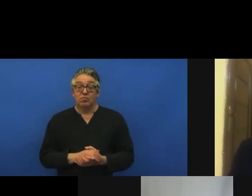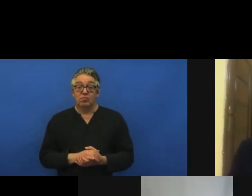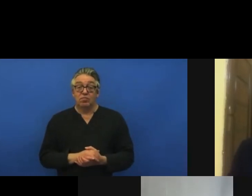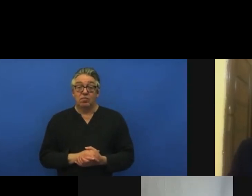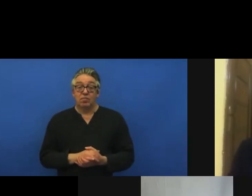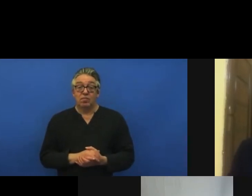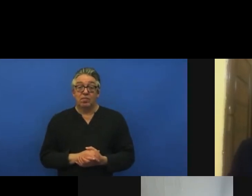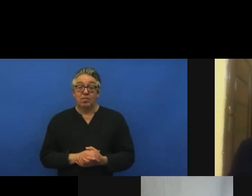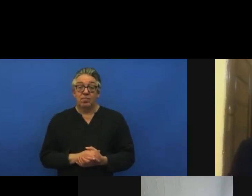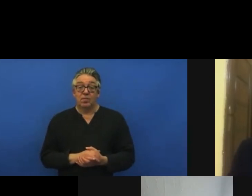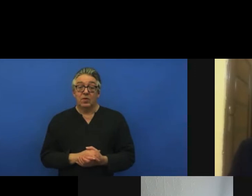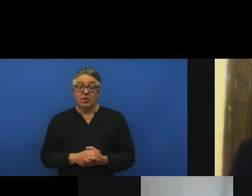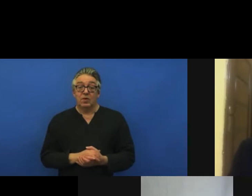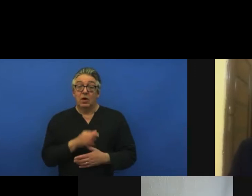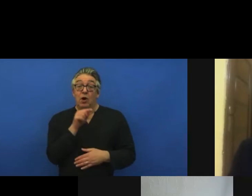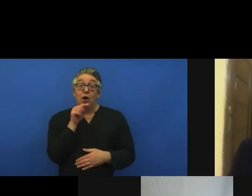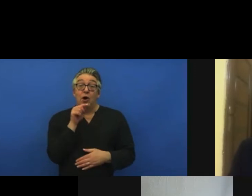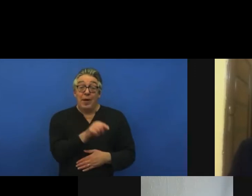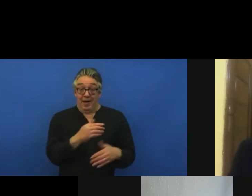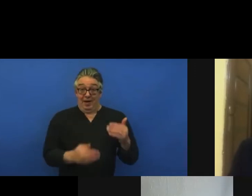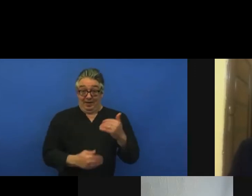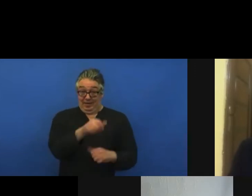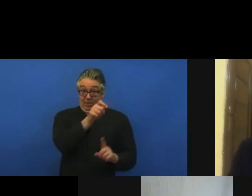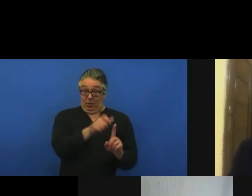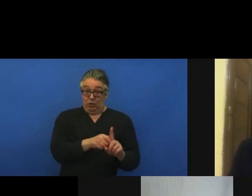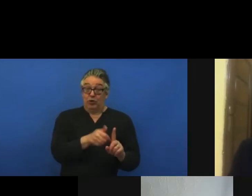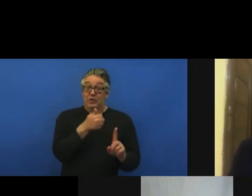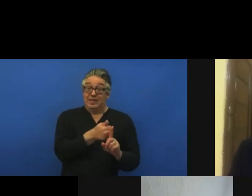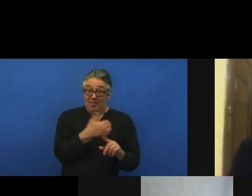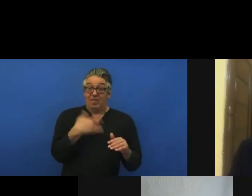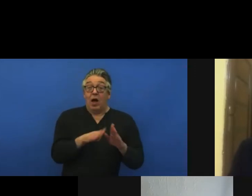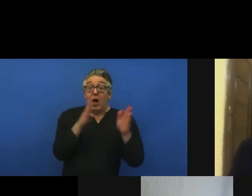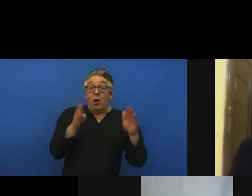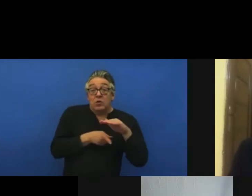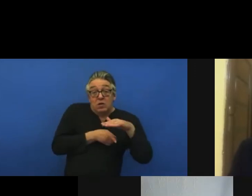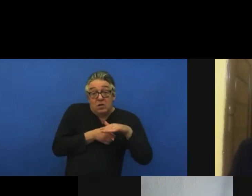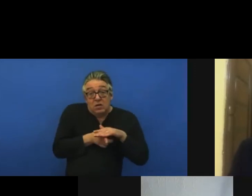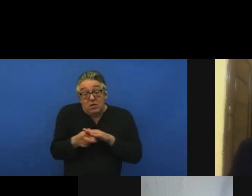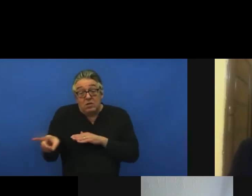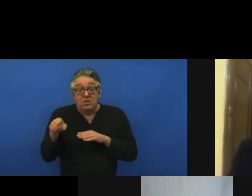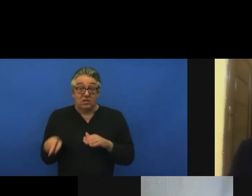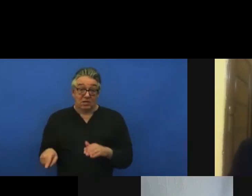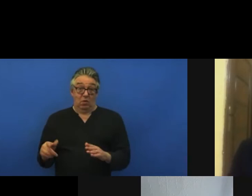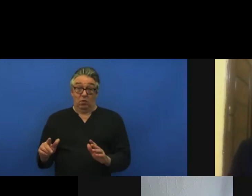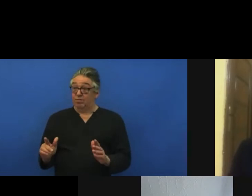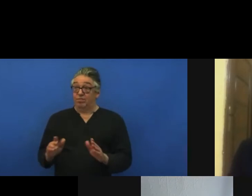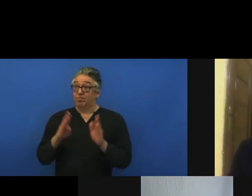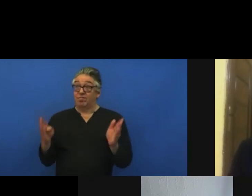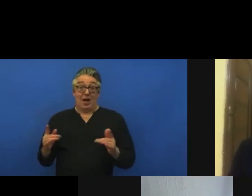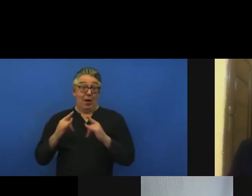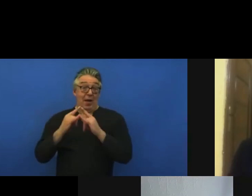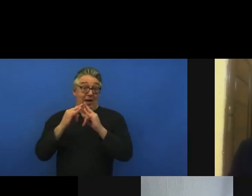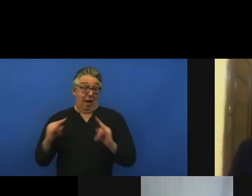who lives in a refugee camp. So we're going to listen to the story of Ma'moon, a man with disability who suffers